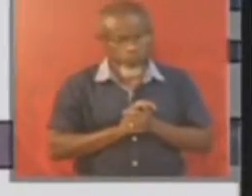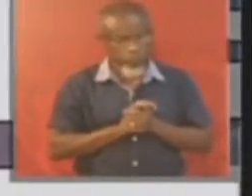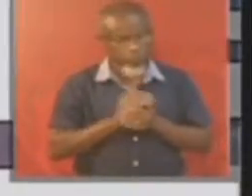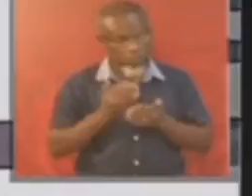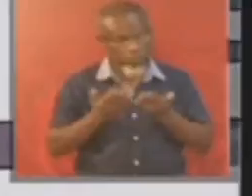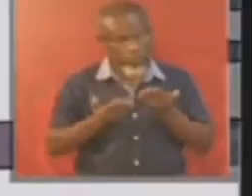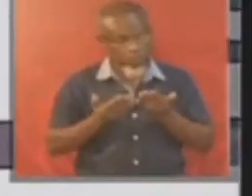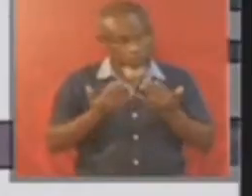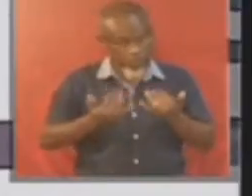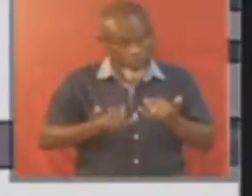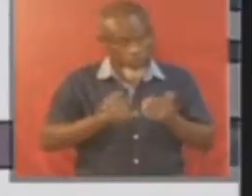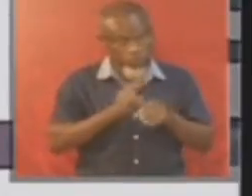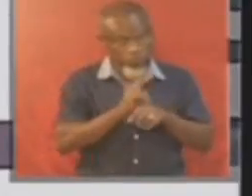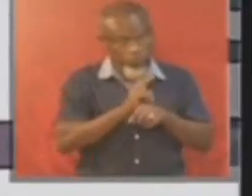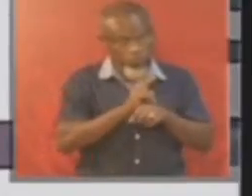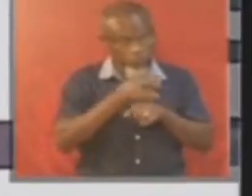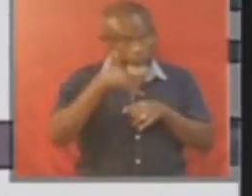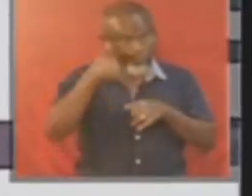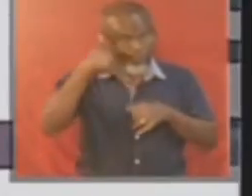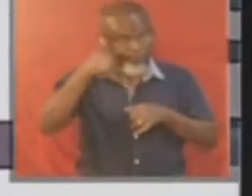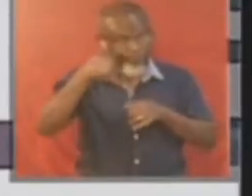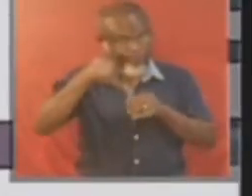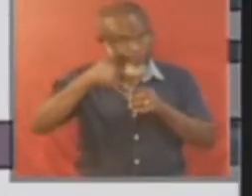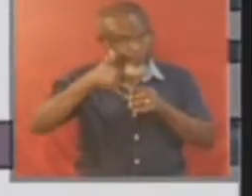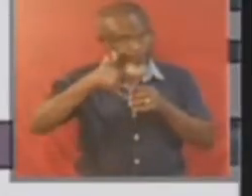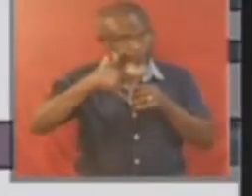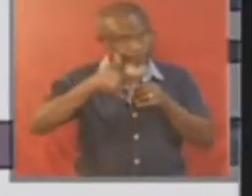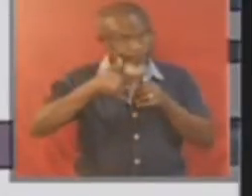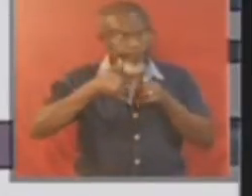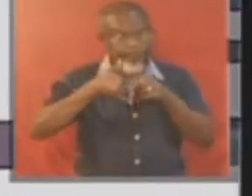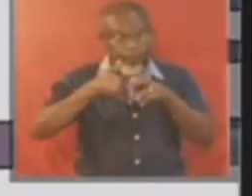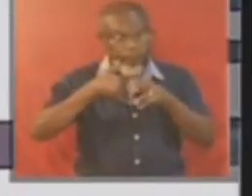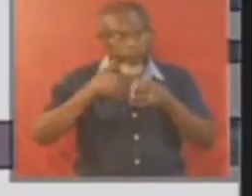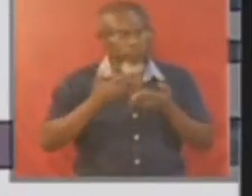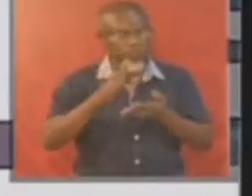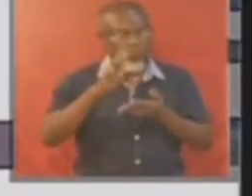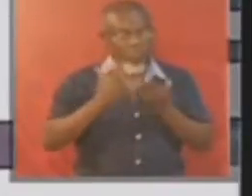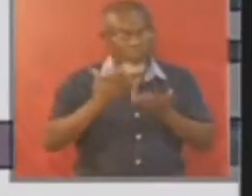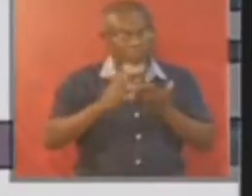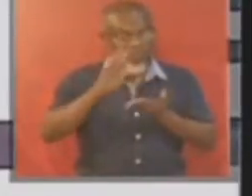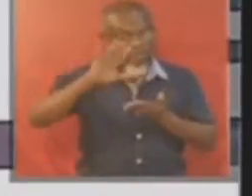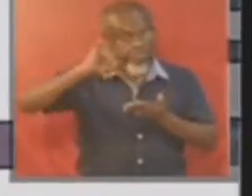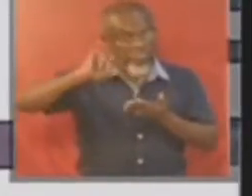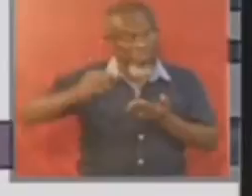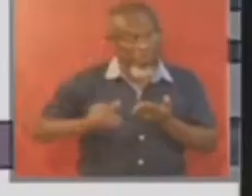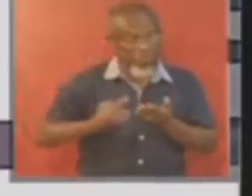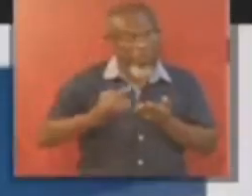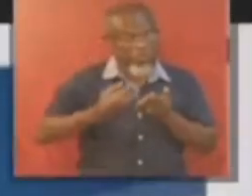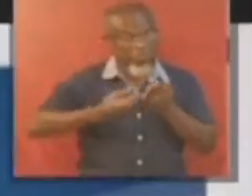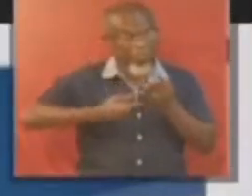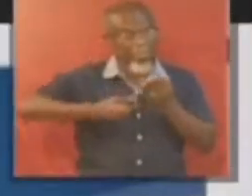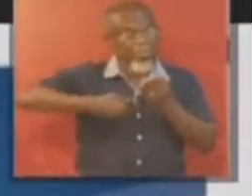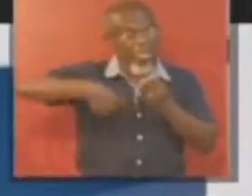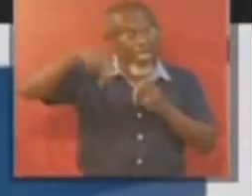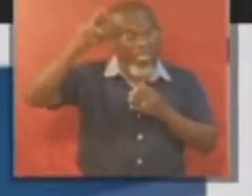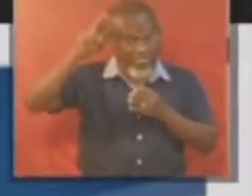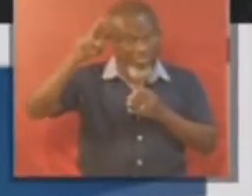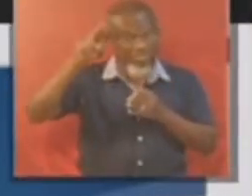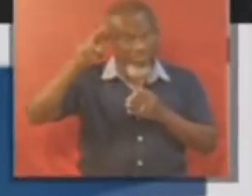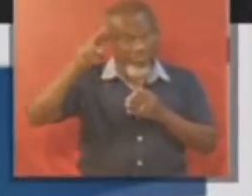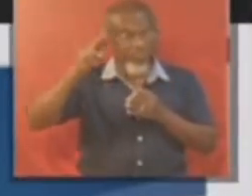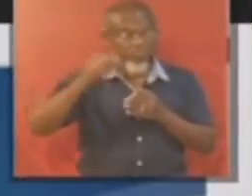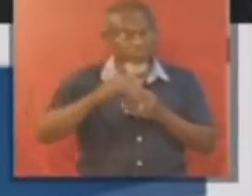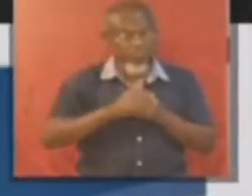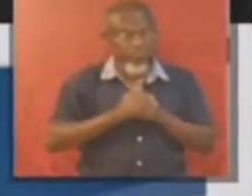5,000 patients via the telemedicine platform. We actually observed something that we never saw before, which was an